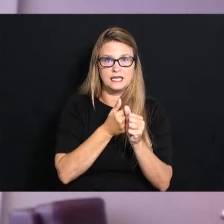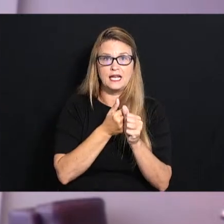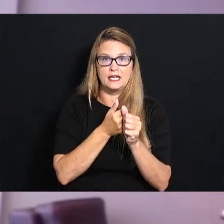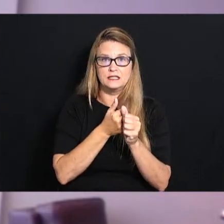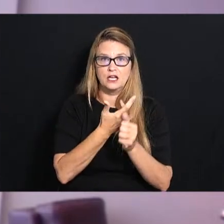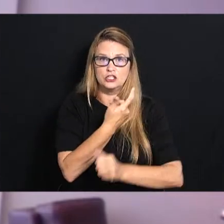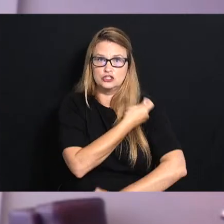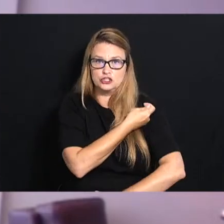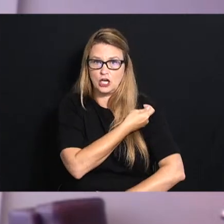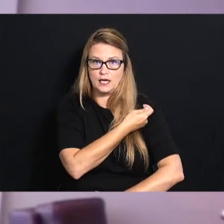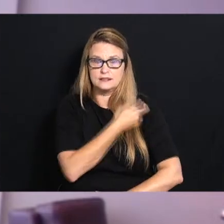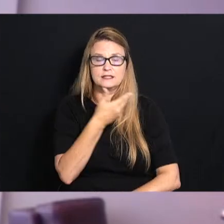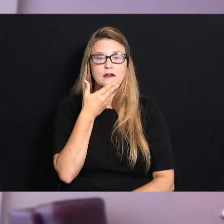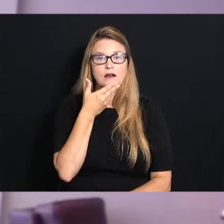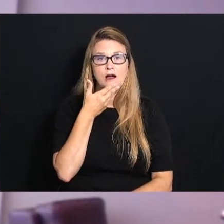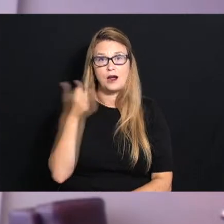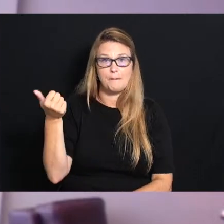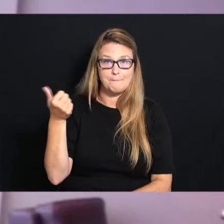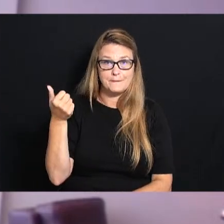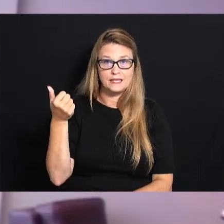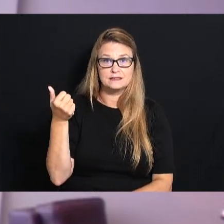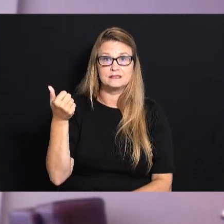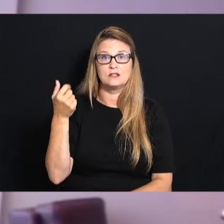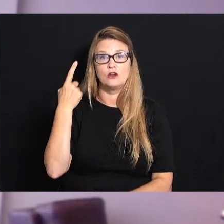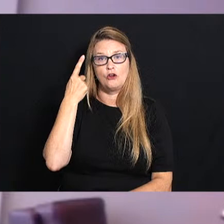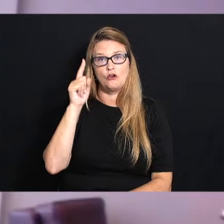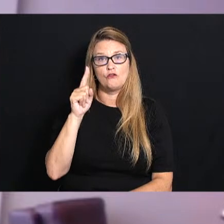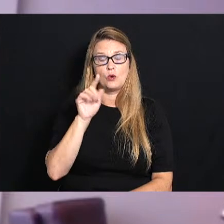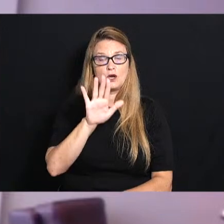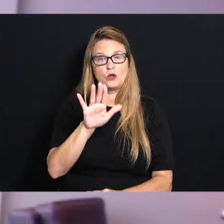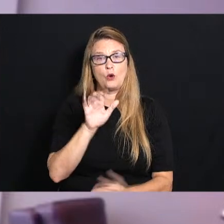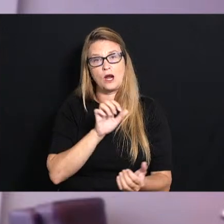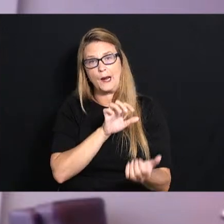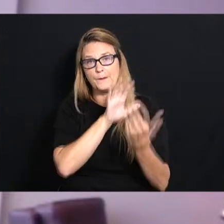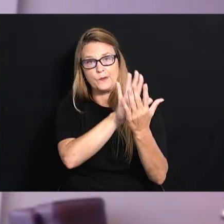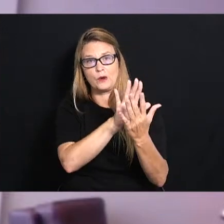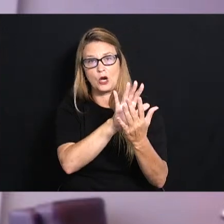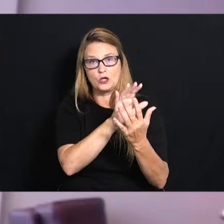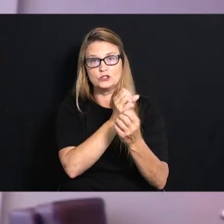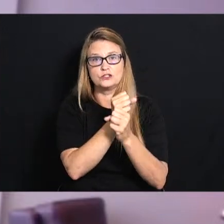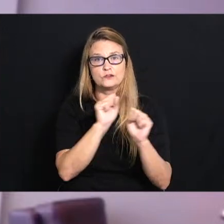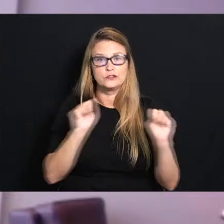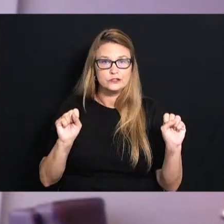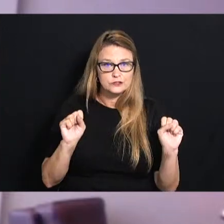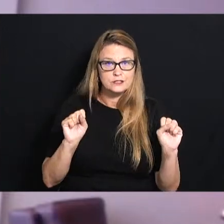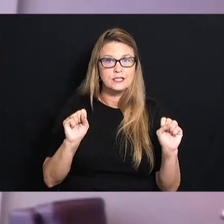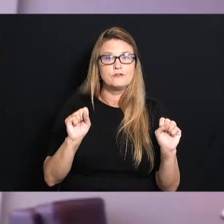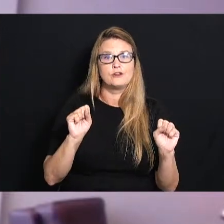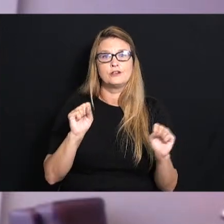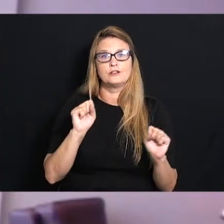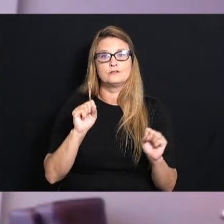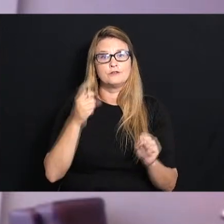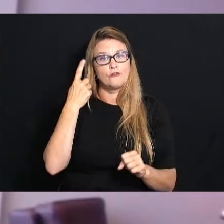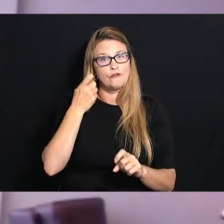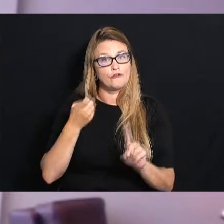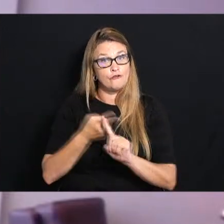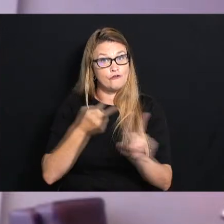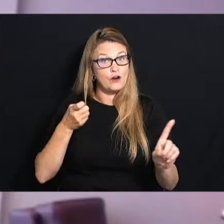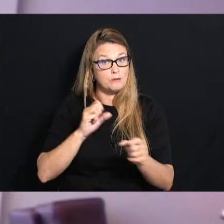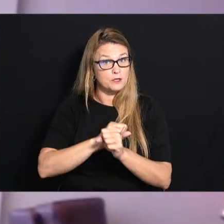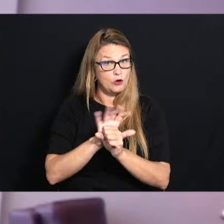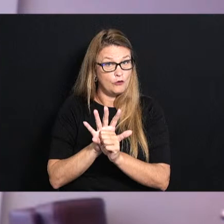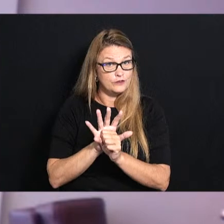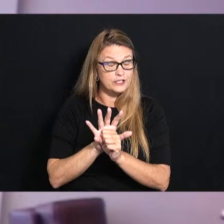best treatment and prevention approach against severe manifestations of COVID-19. We are